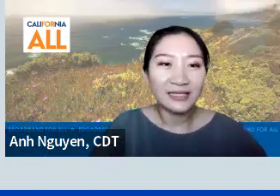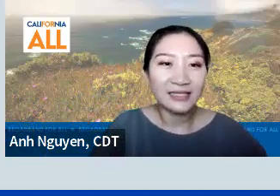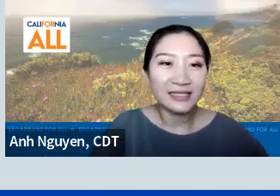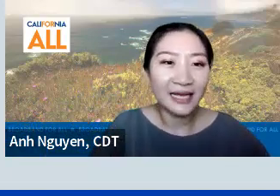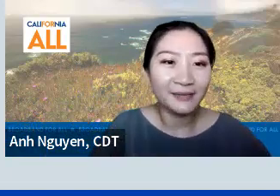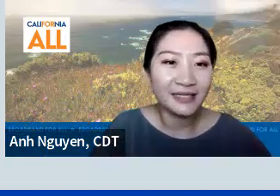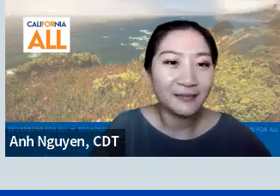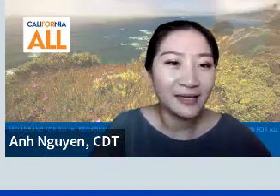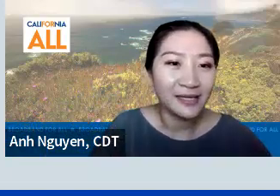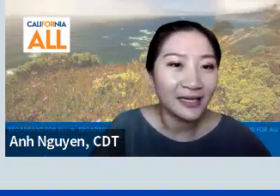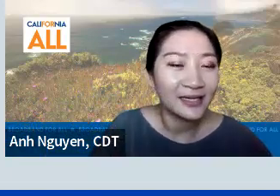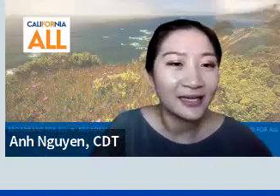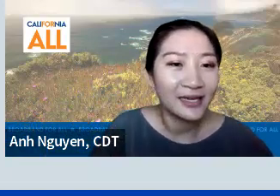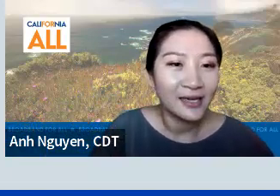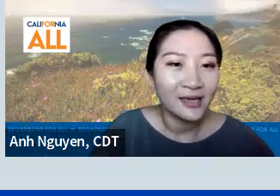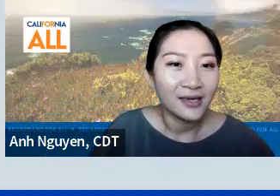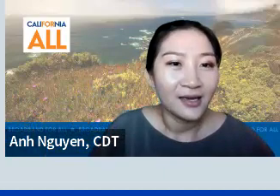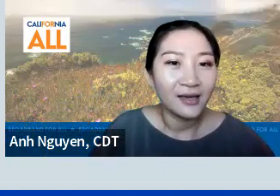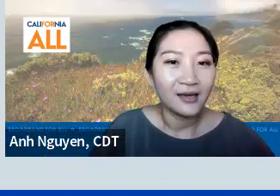So next slide, please, Amelia.